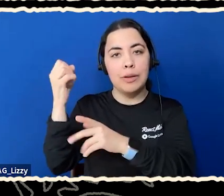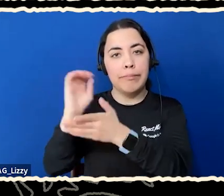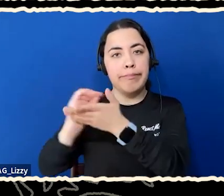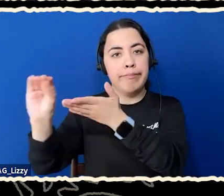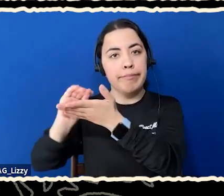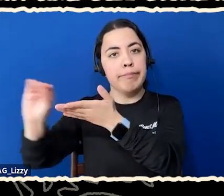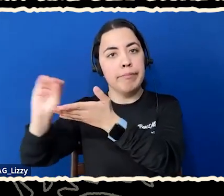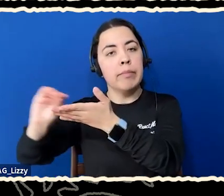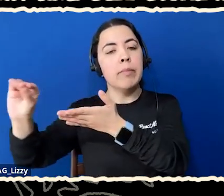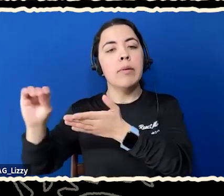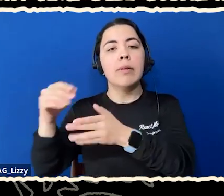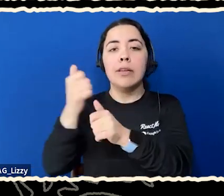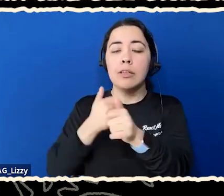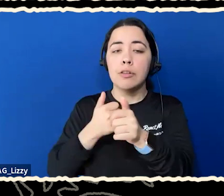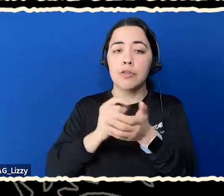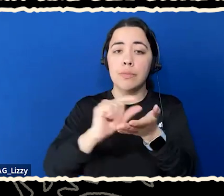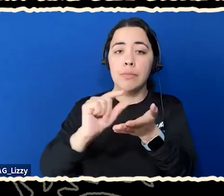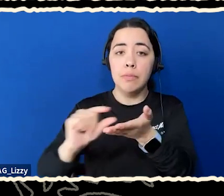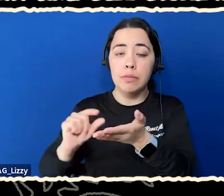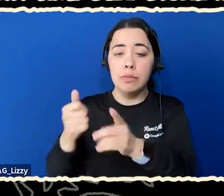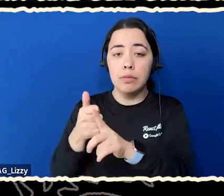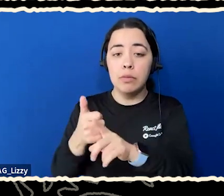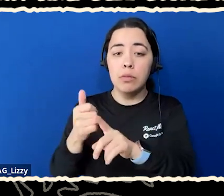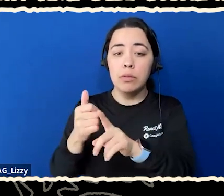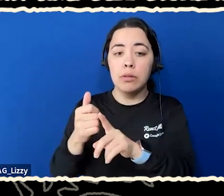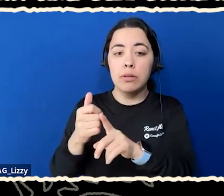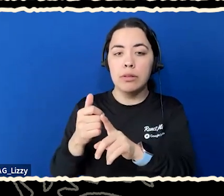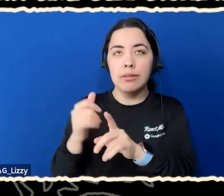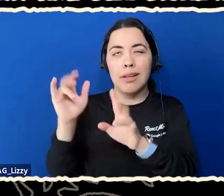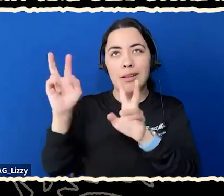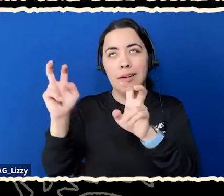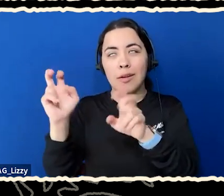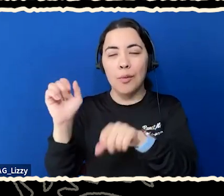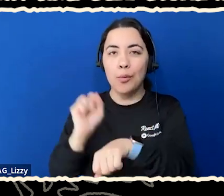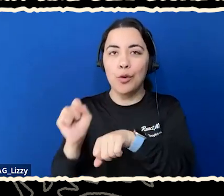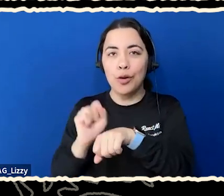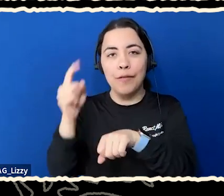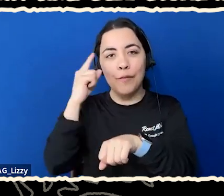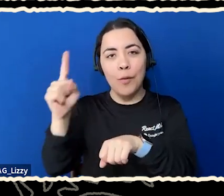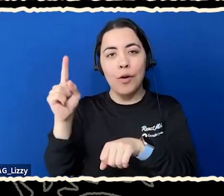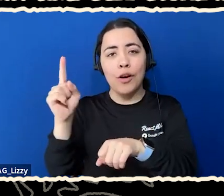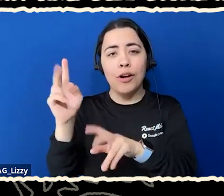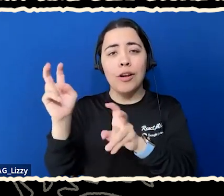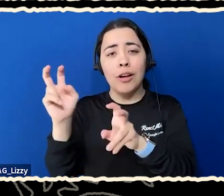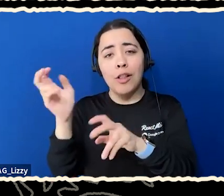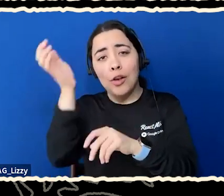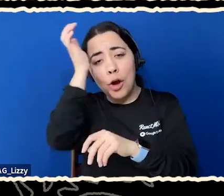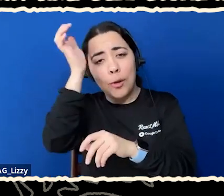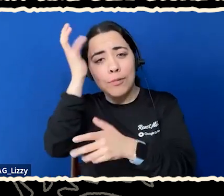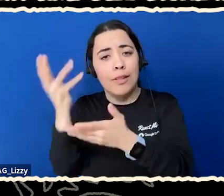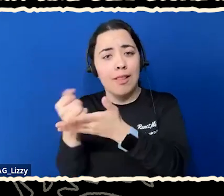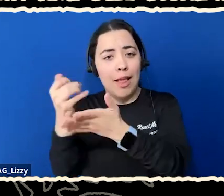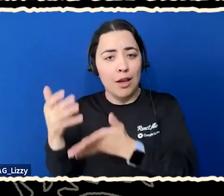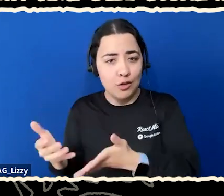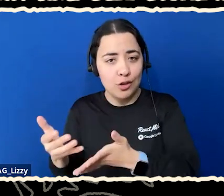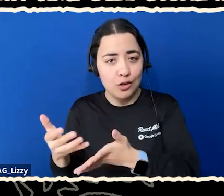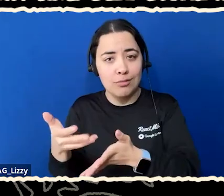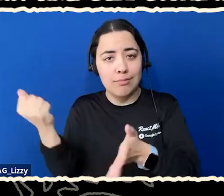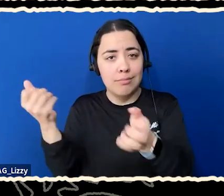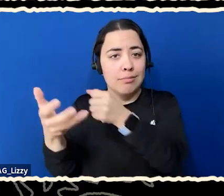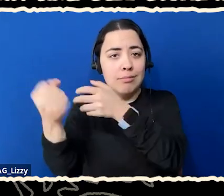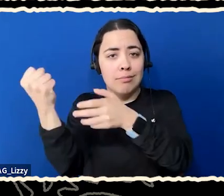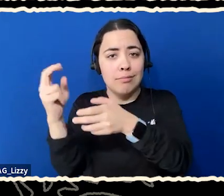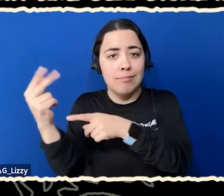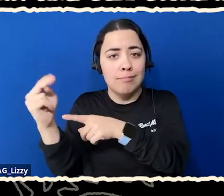essentially work for the garbage collector. One allocation is cheap, but they add up. And